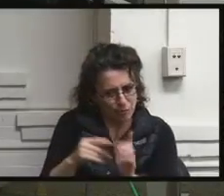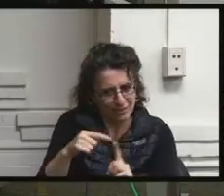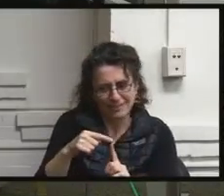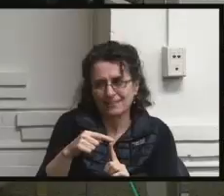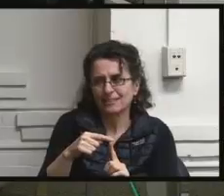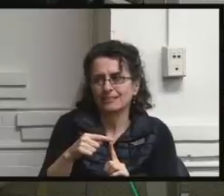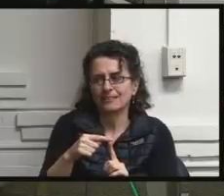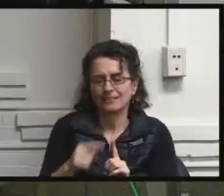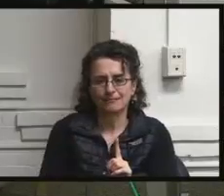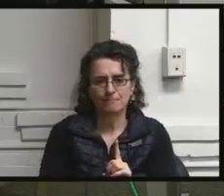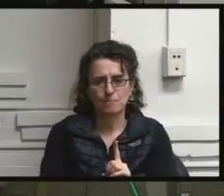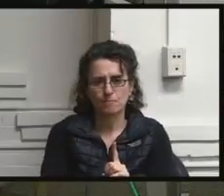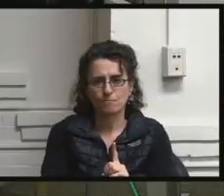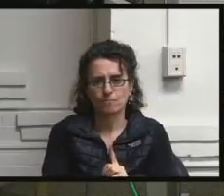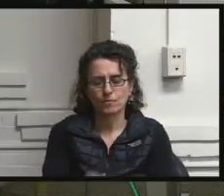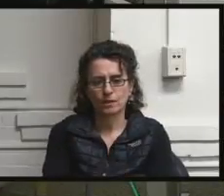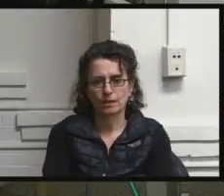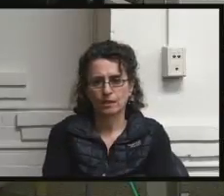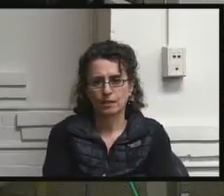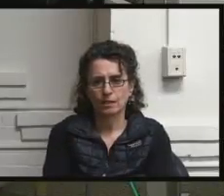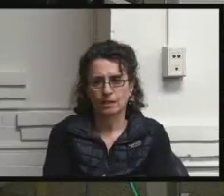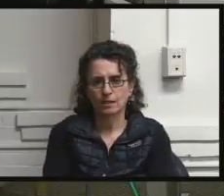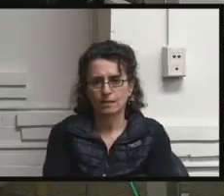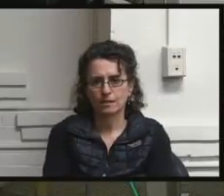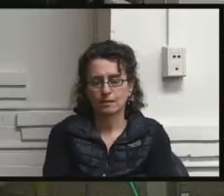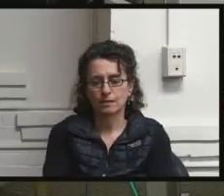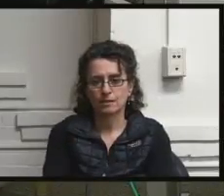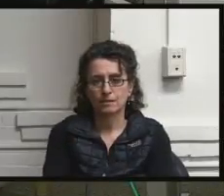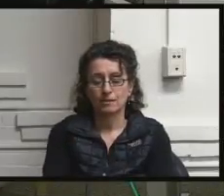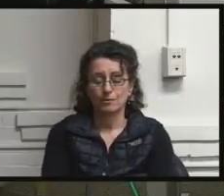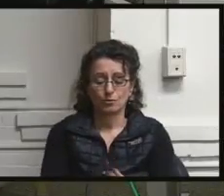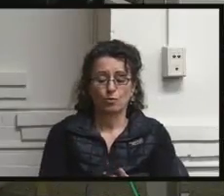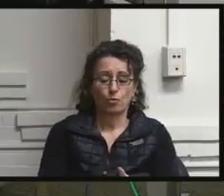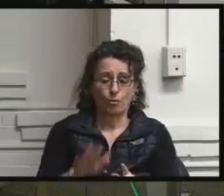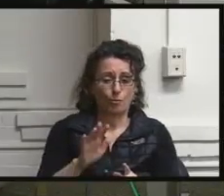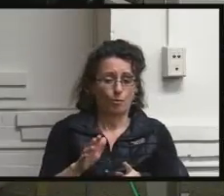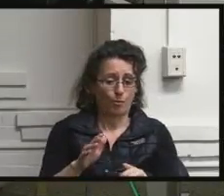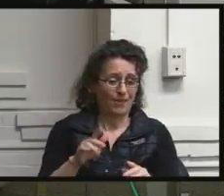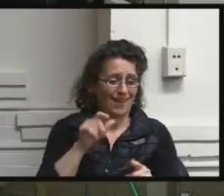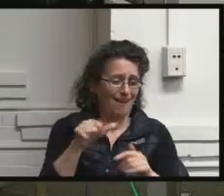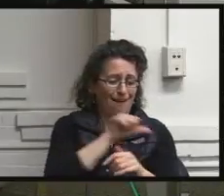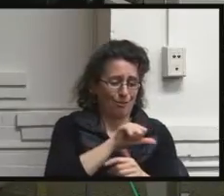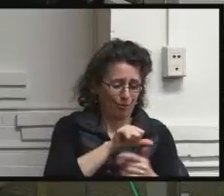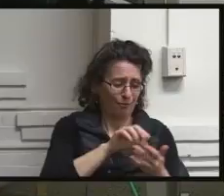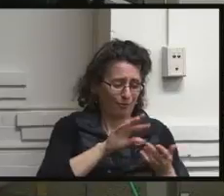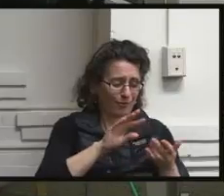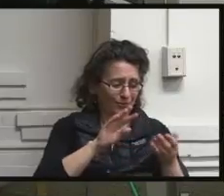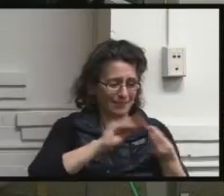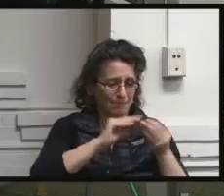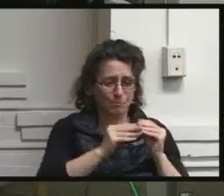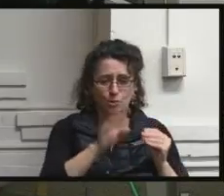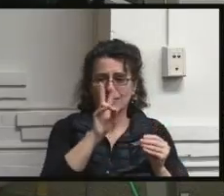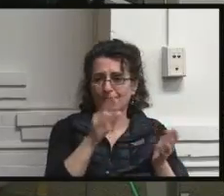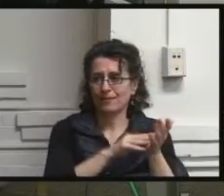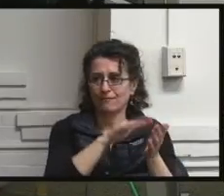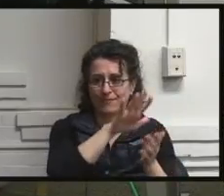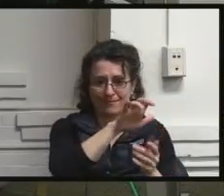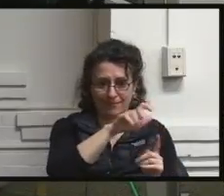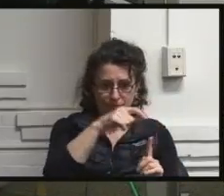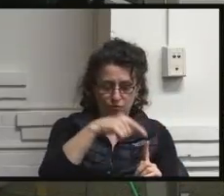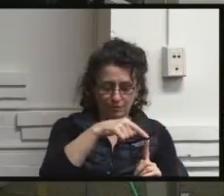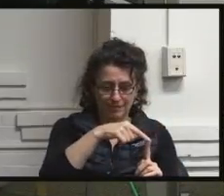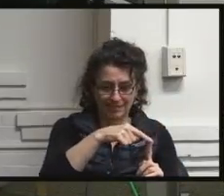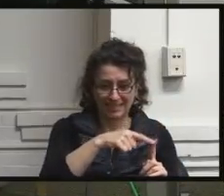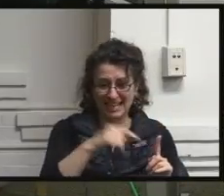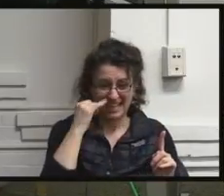had raised that $7,500, then obviously the number that number on the